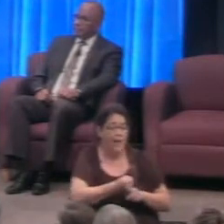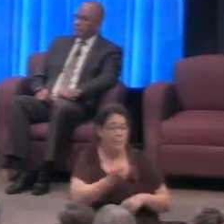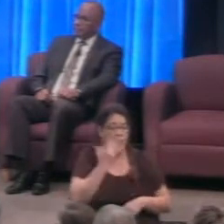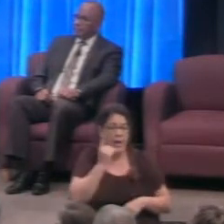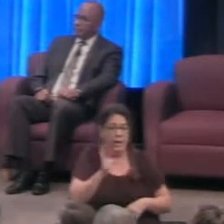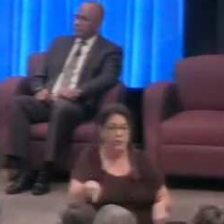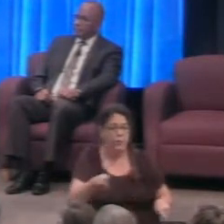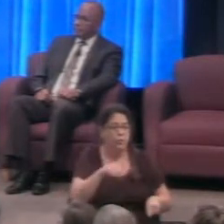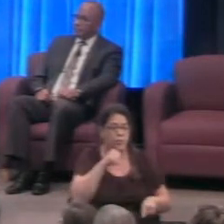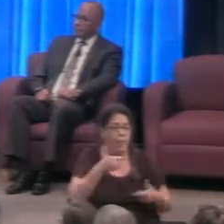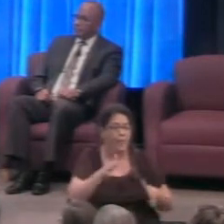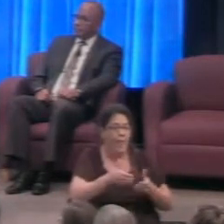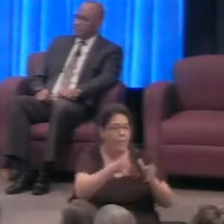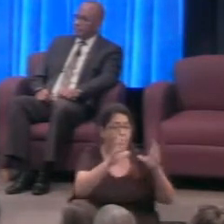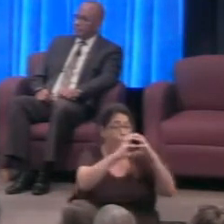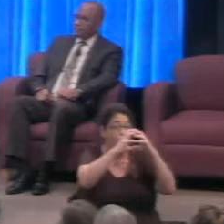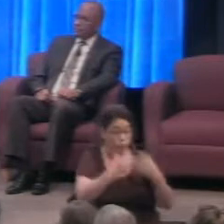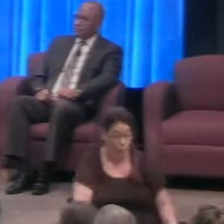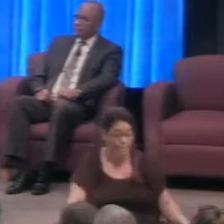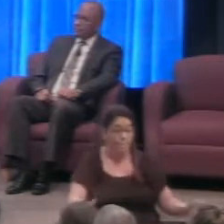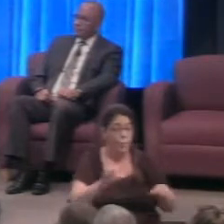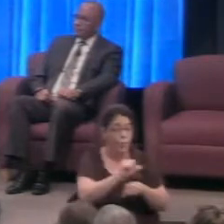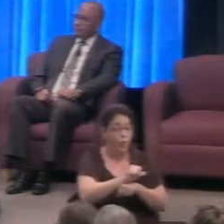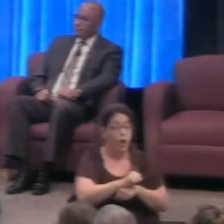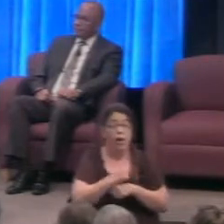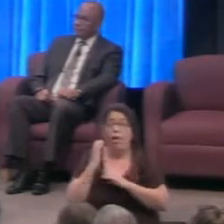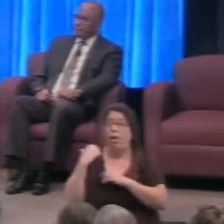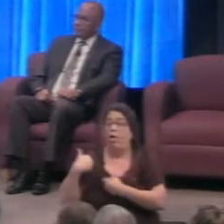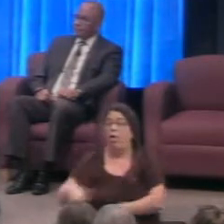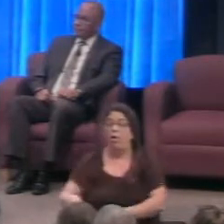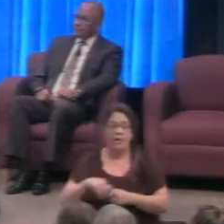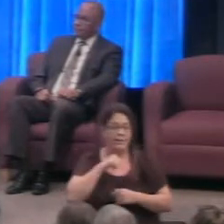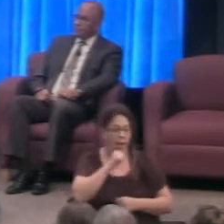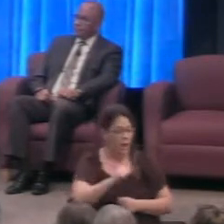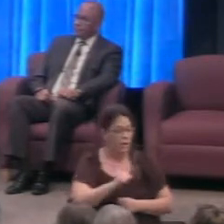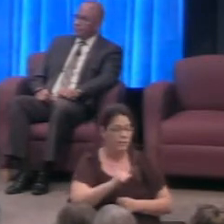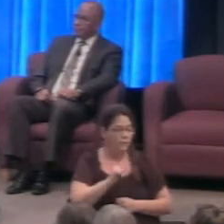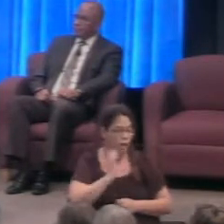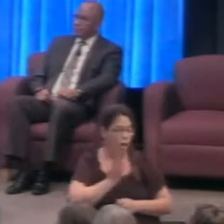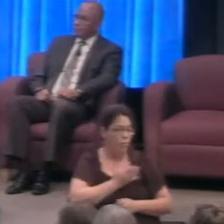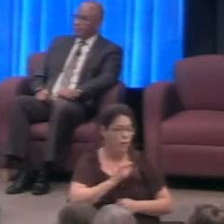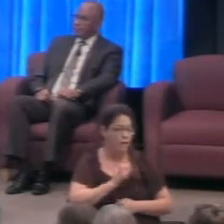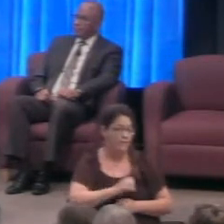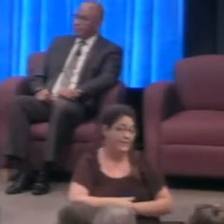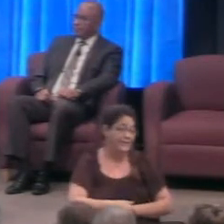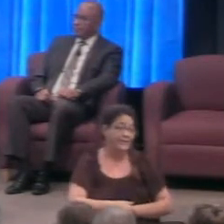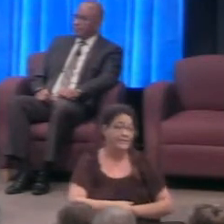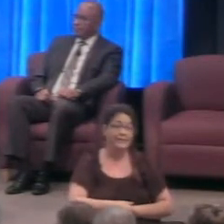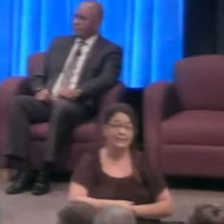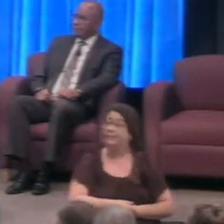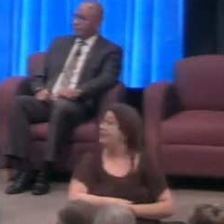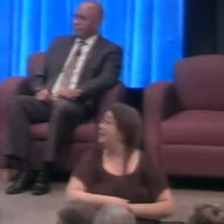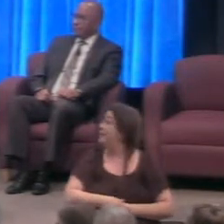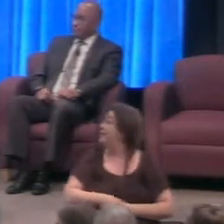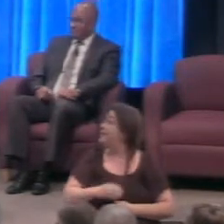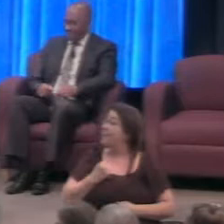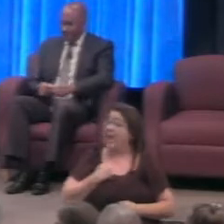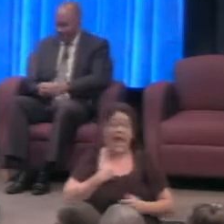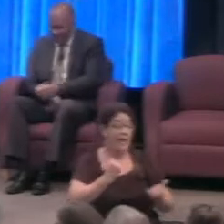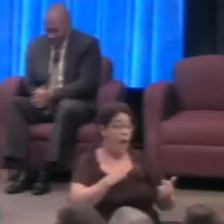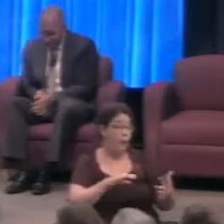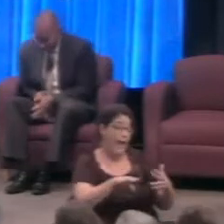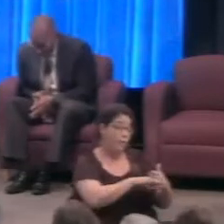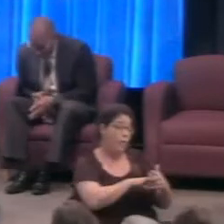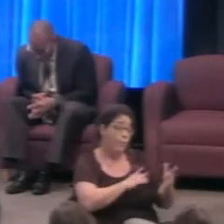not let the ball drop for our warfighters. Thank you. And we interrupt your regularly scheduled speech with this news